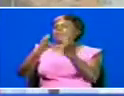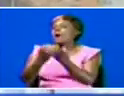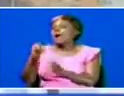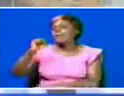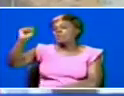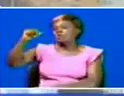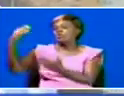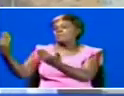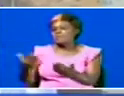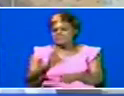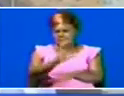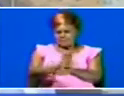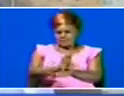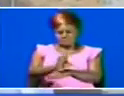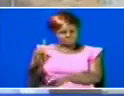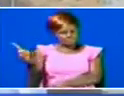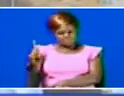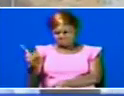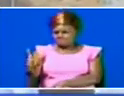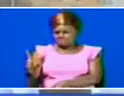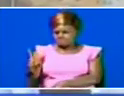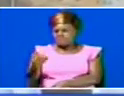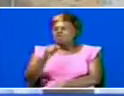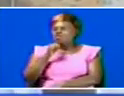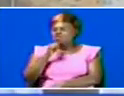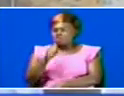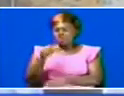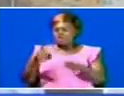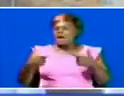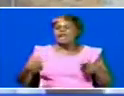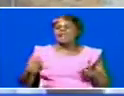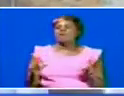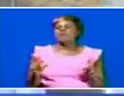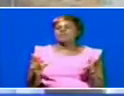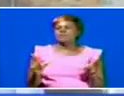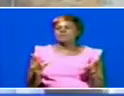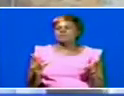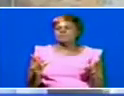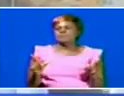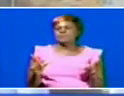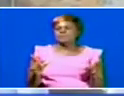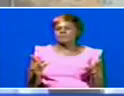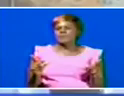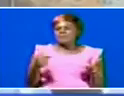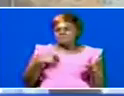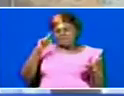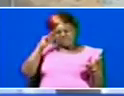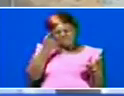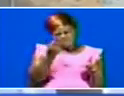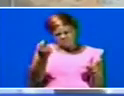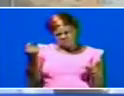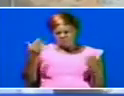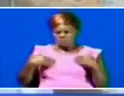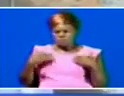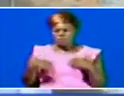politics, and bring to the church. That is not compromisable, and it cannot be allowed. And I think there are a few individuals